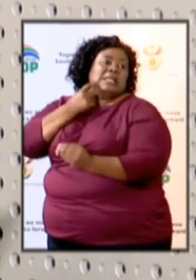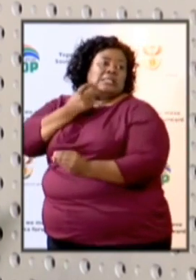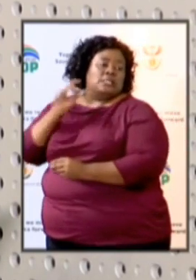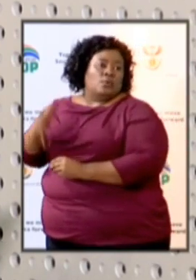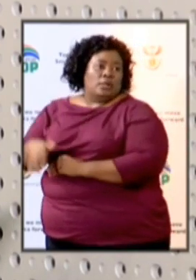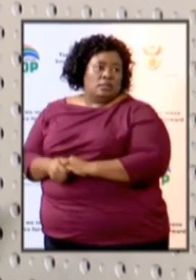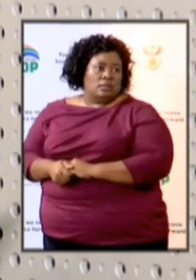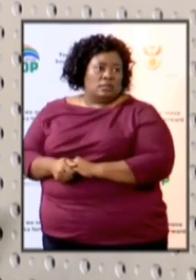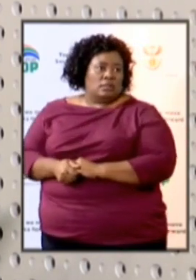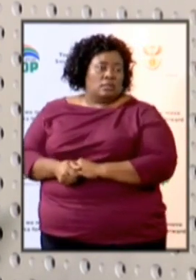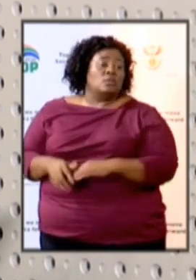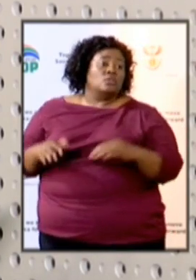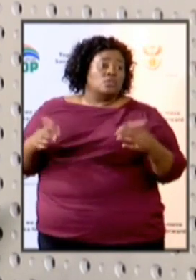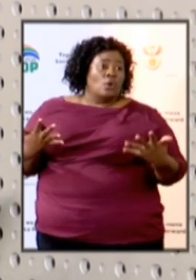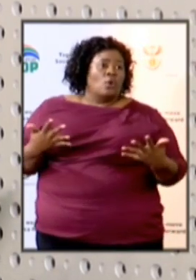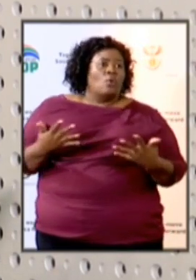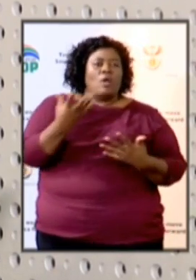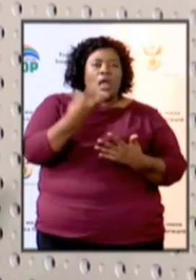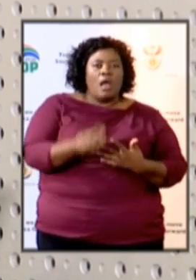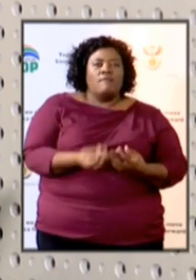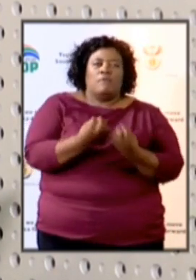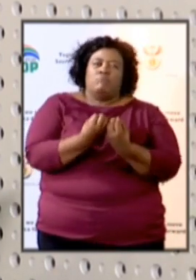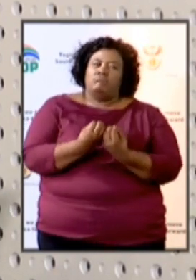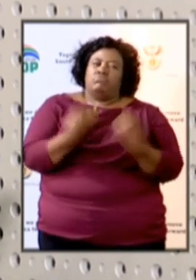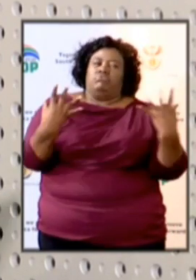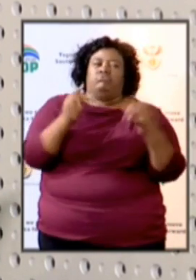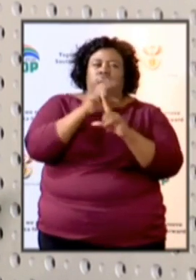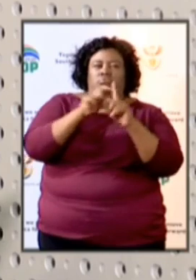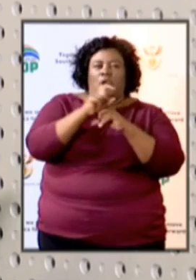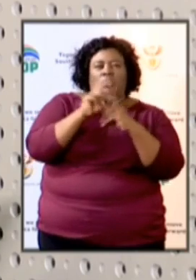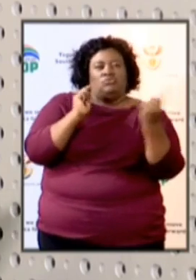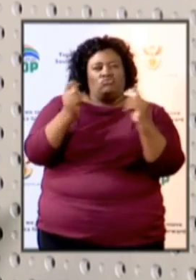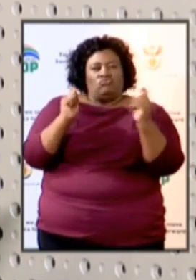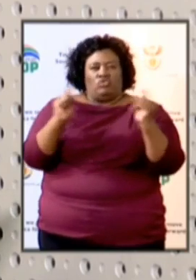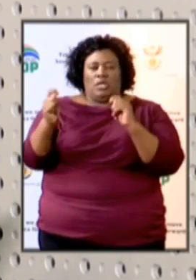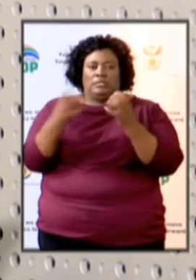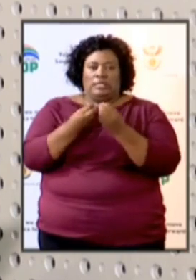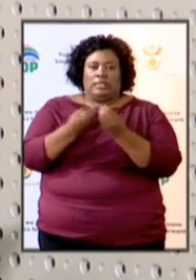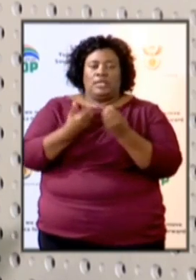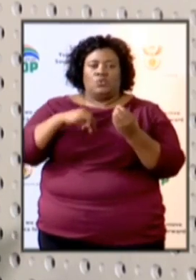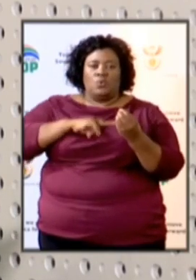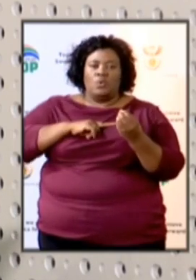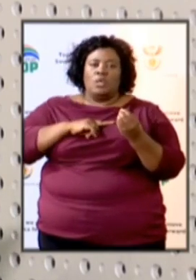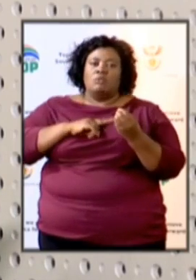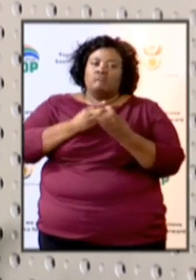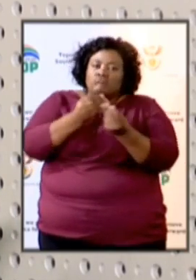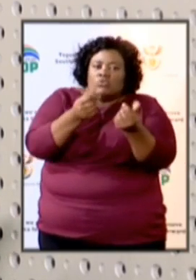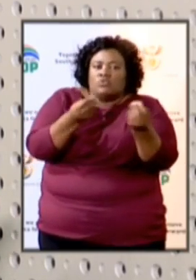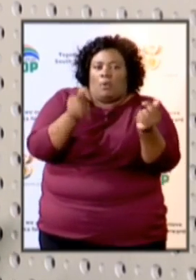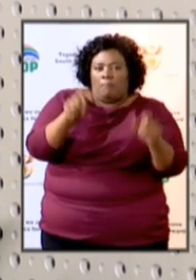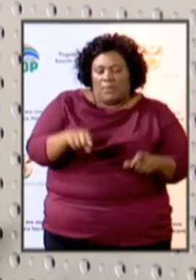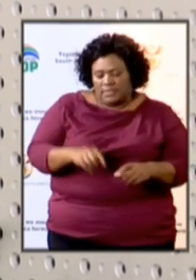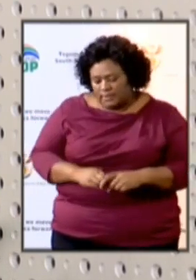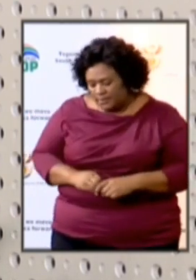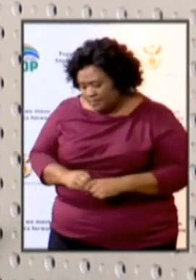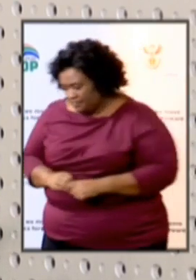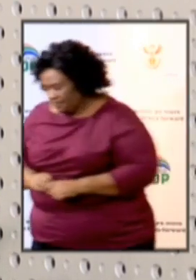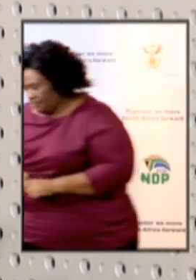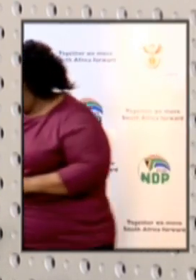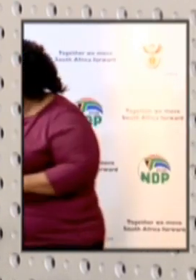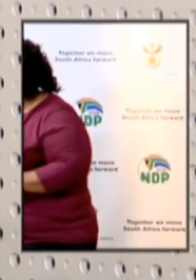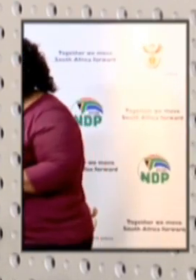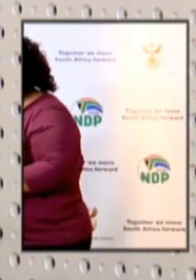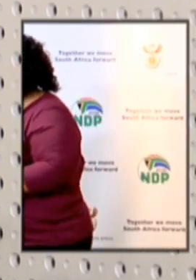So there are so many culture change things that we'll have to address with this